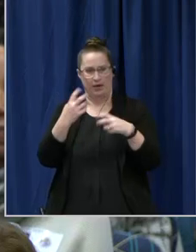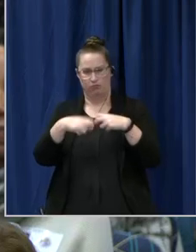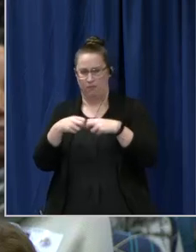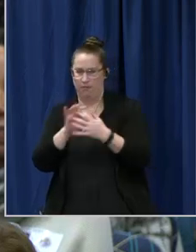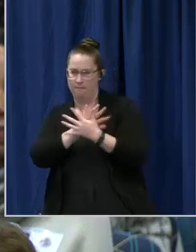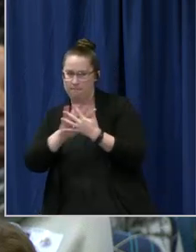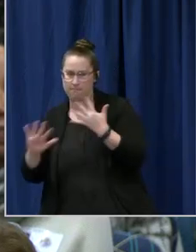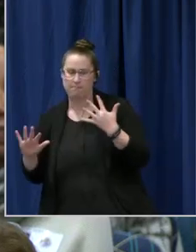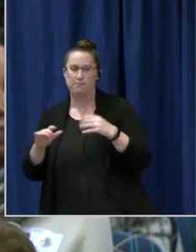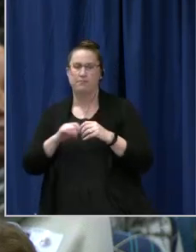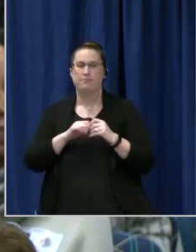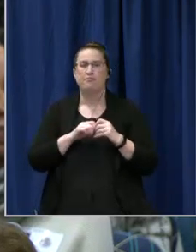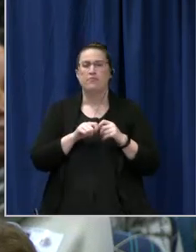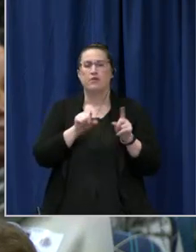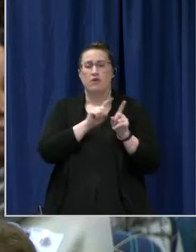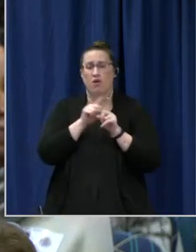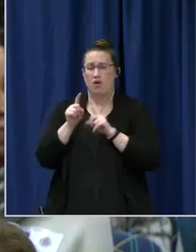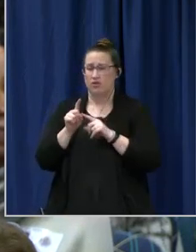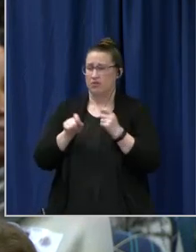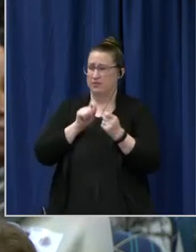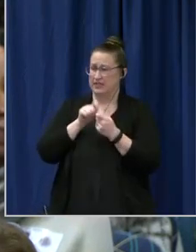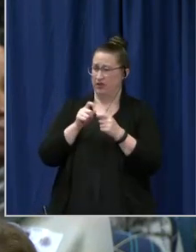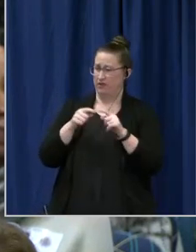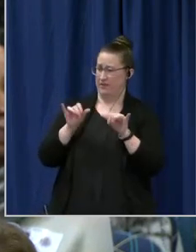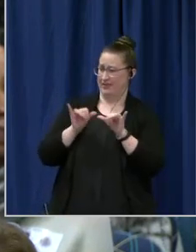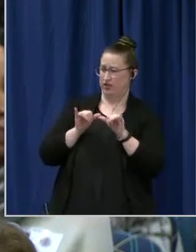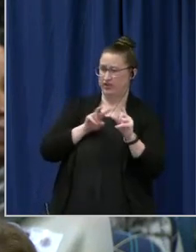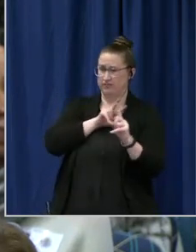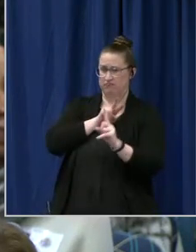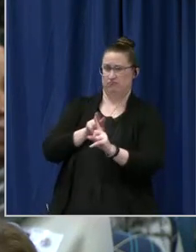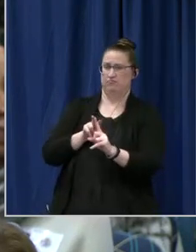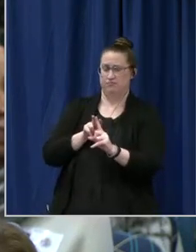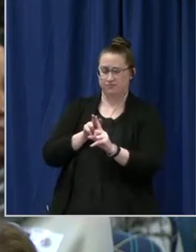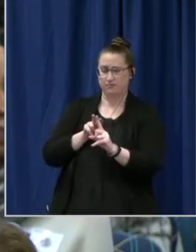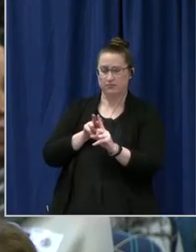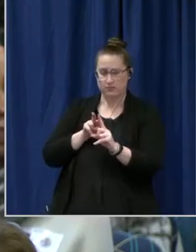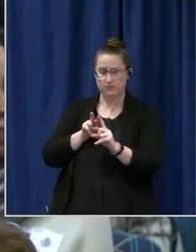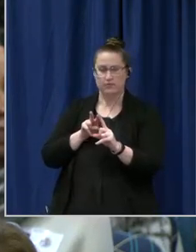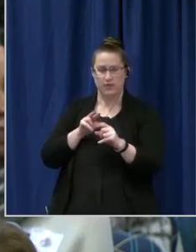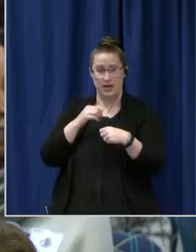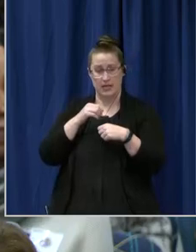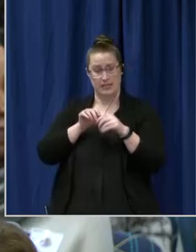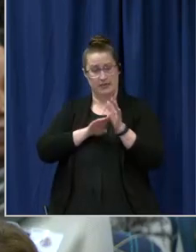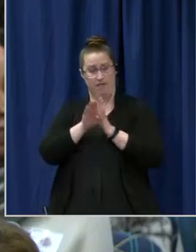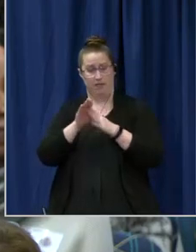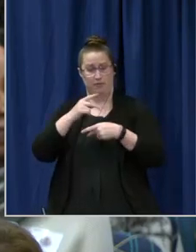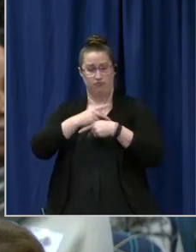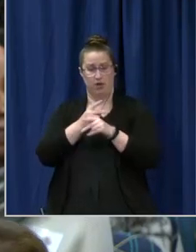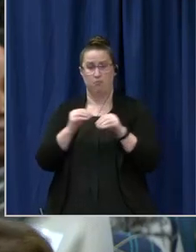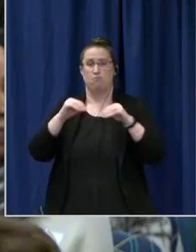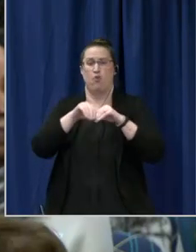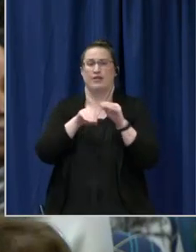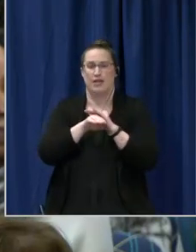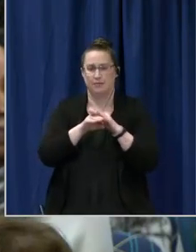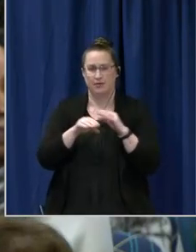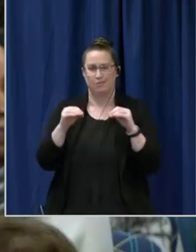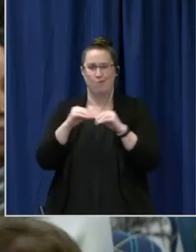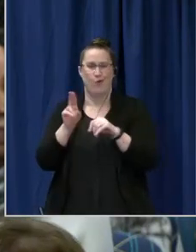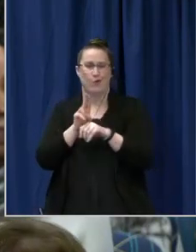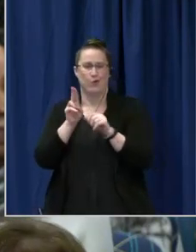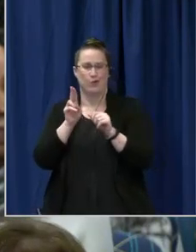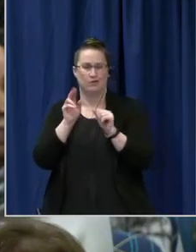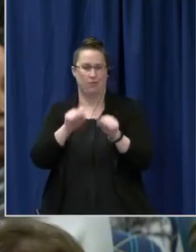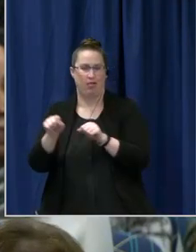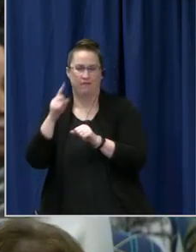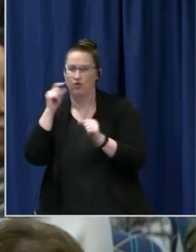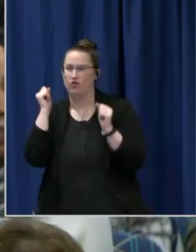that, particularly from an engineering perspective, making products more accessible makes them more usable for